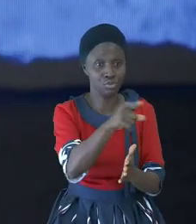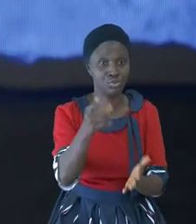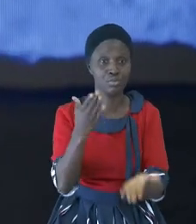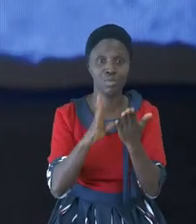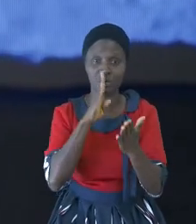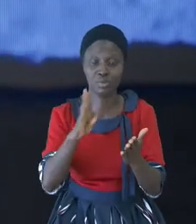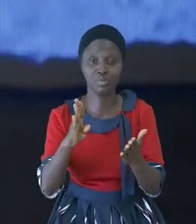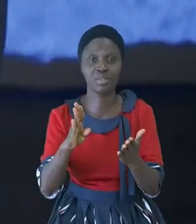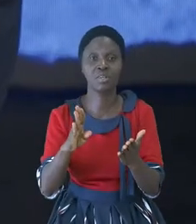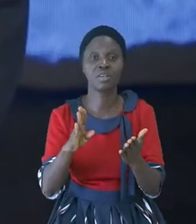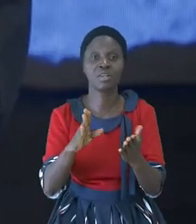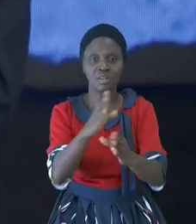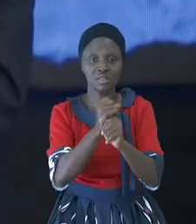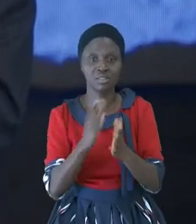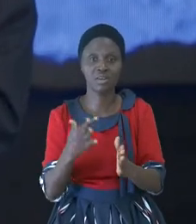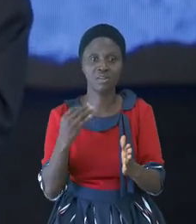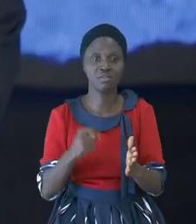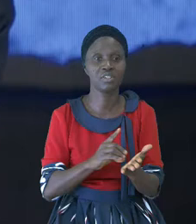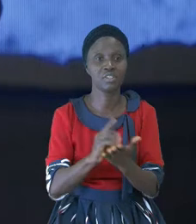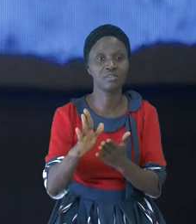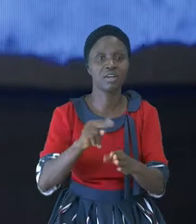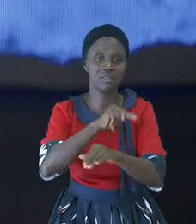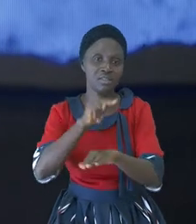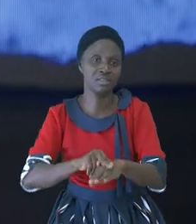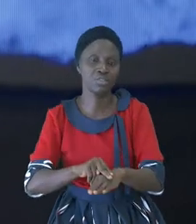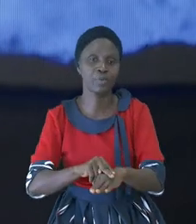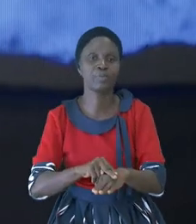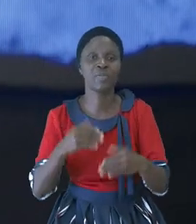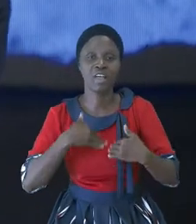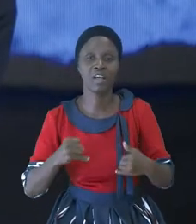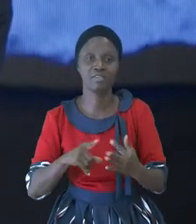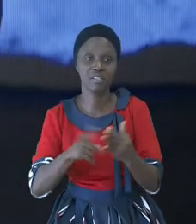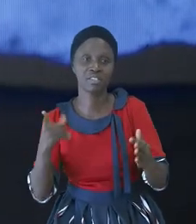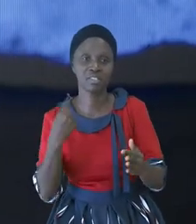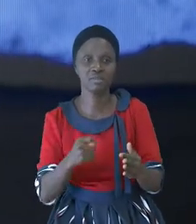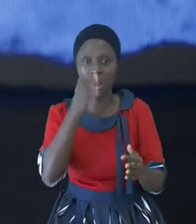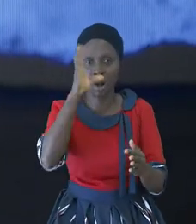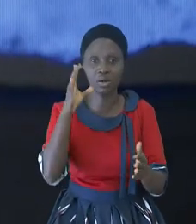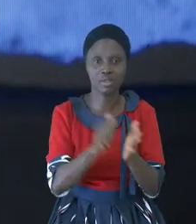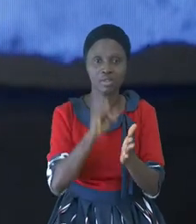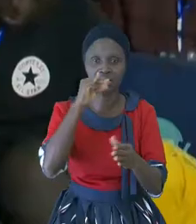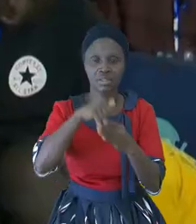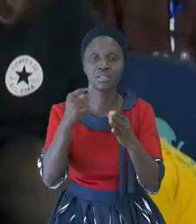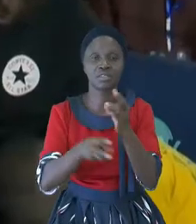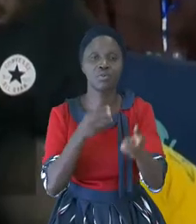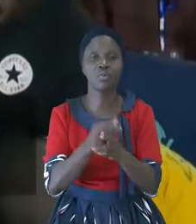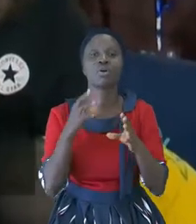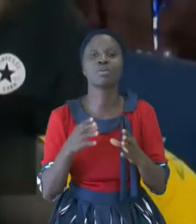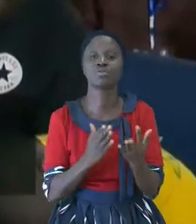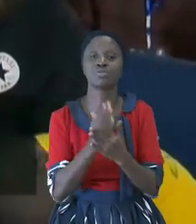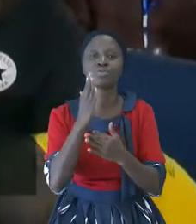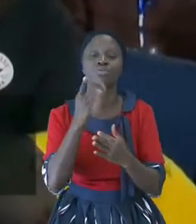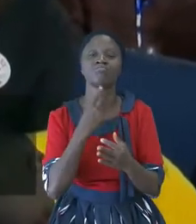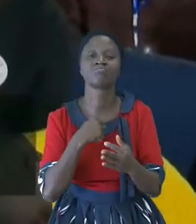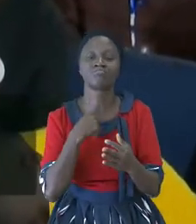the world through lust. We're coming to number three here. Number three here, the pastures of the sheep